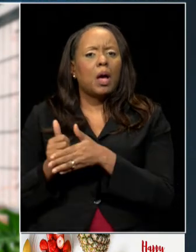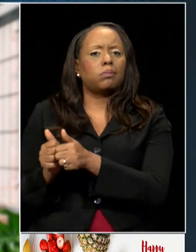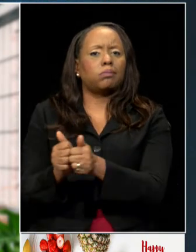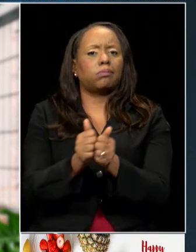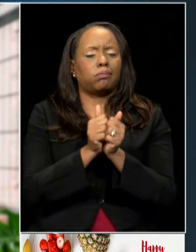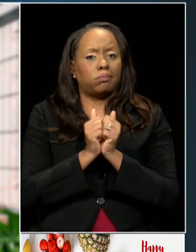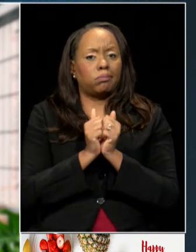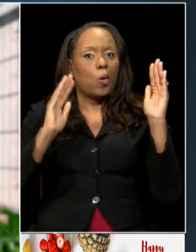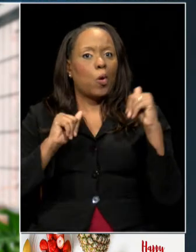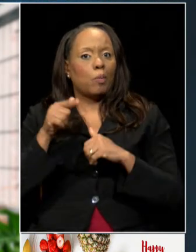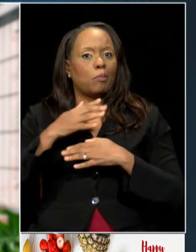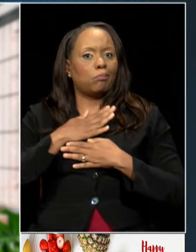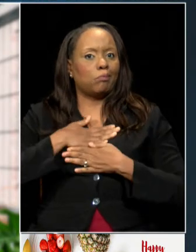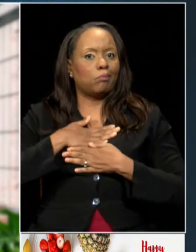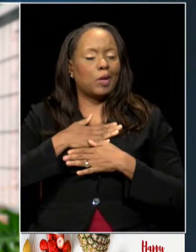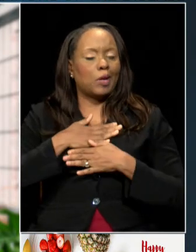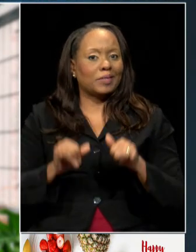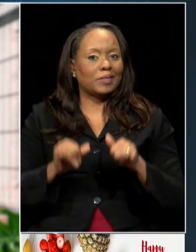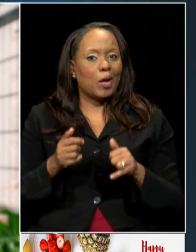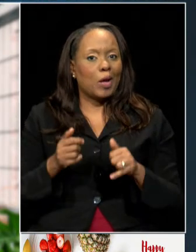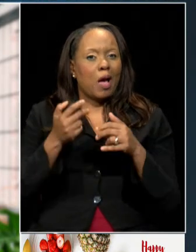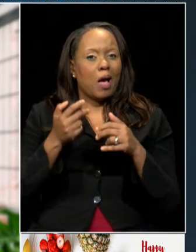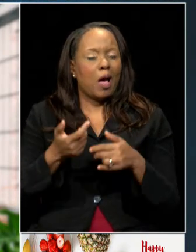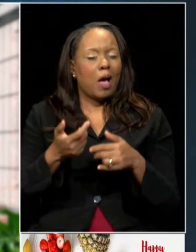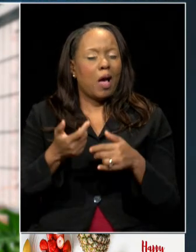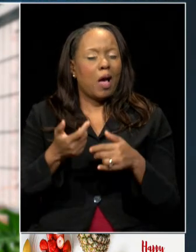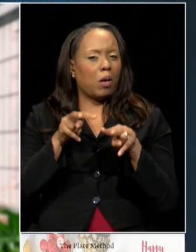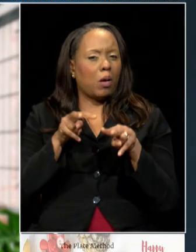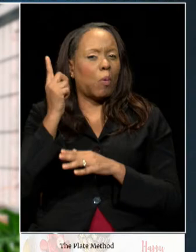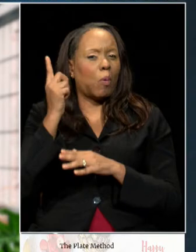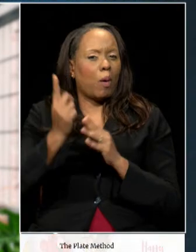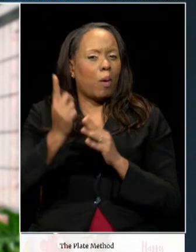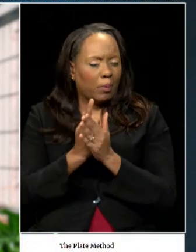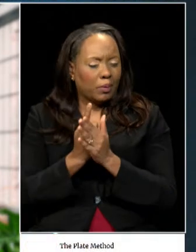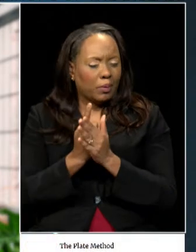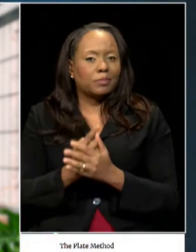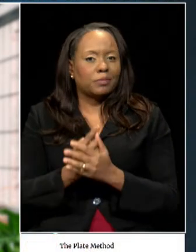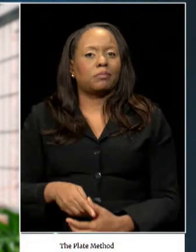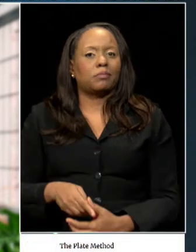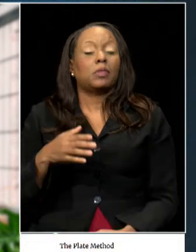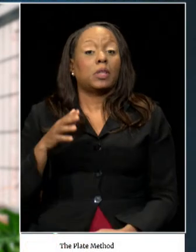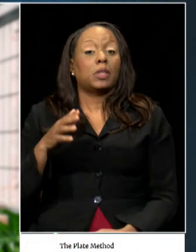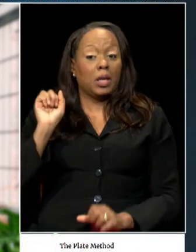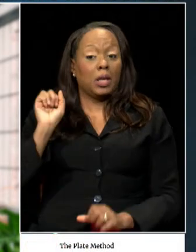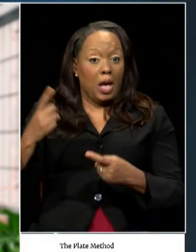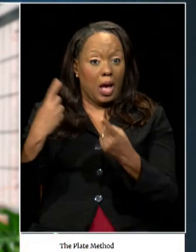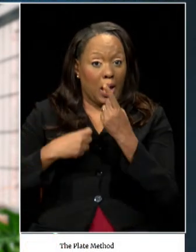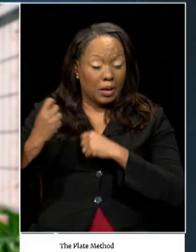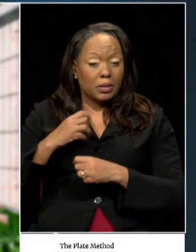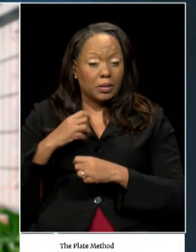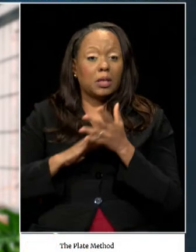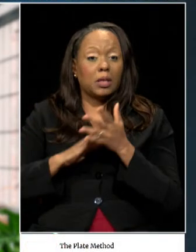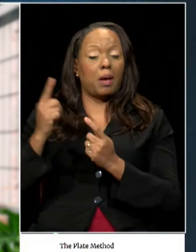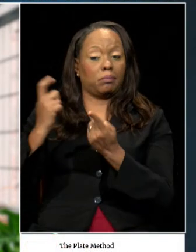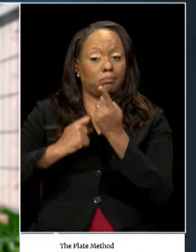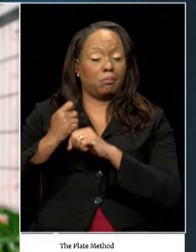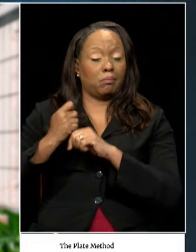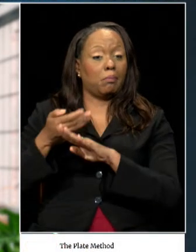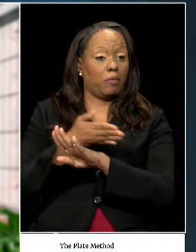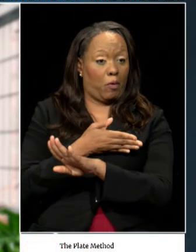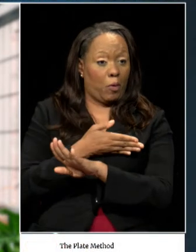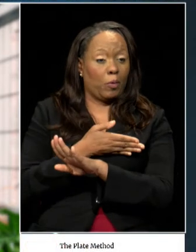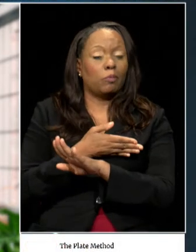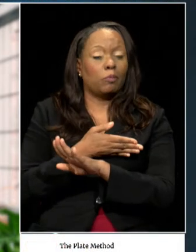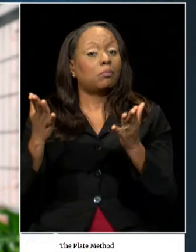next hour and you will engage. We want your questions. We've already gotten some questions submitted to us and we thank you for that. We want